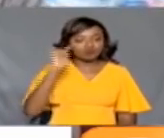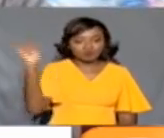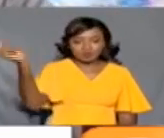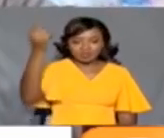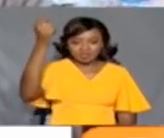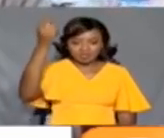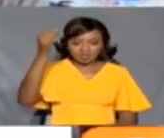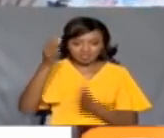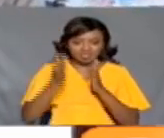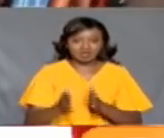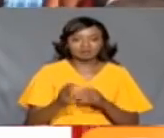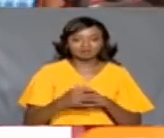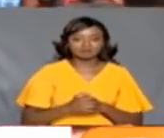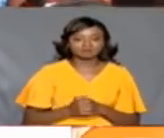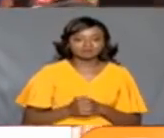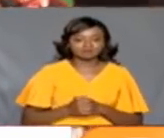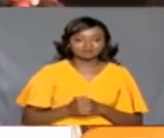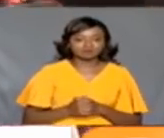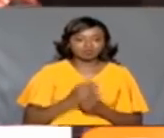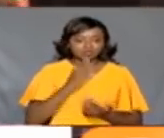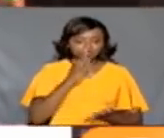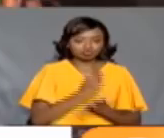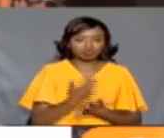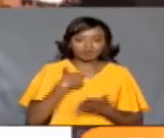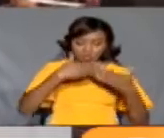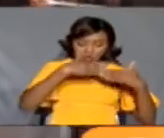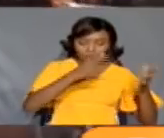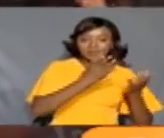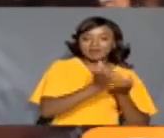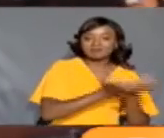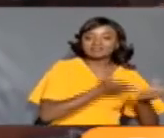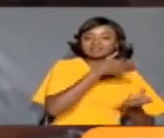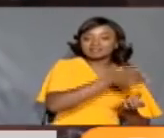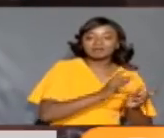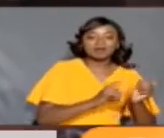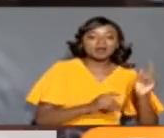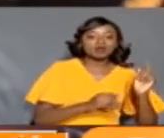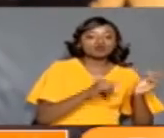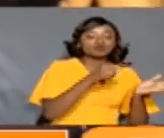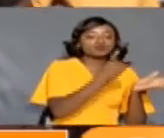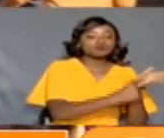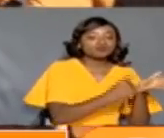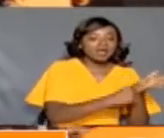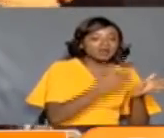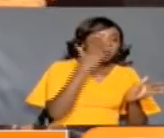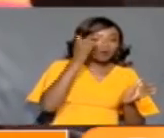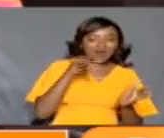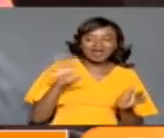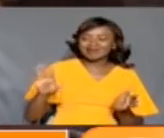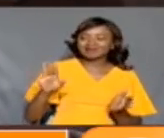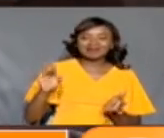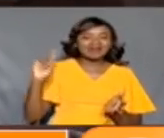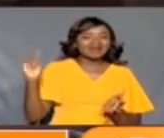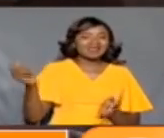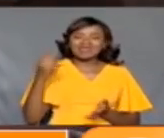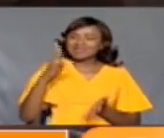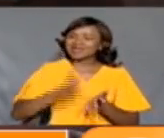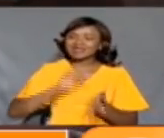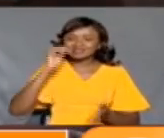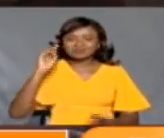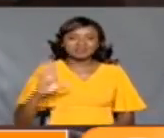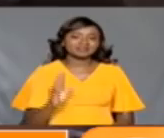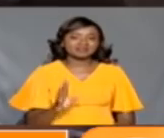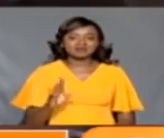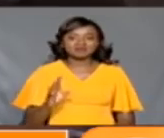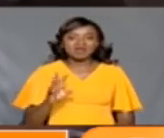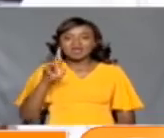drives them across? Tumefungua ba Uganda kwa sababu Kenya wanatunyanyasa, rates imekuwa juu, taxes imekuwa juu, muda